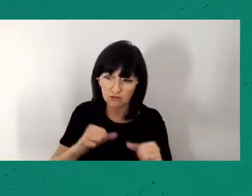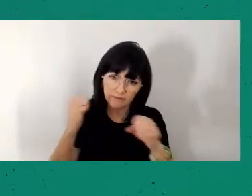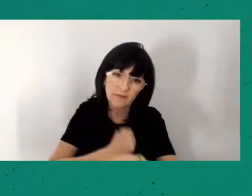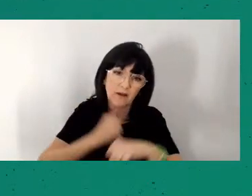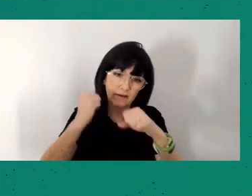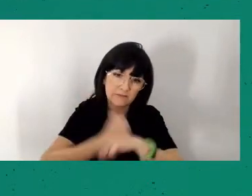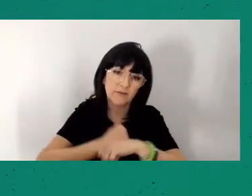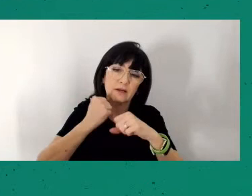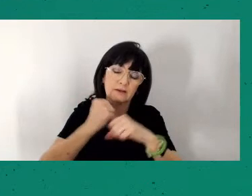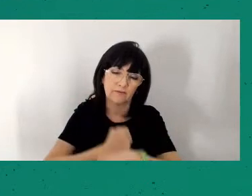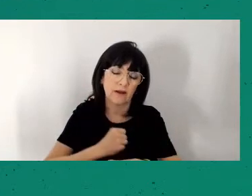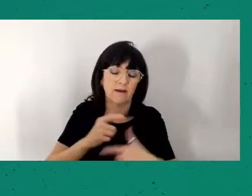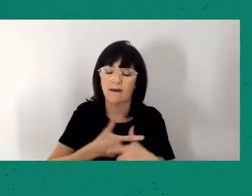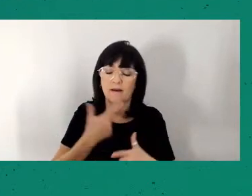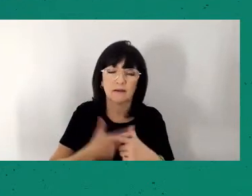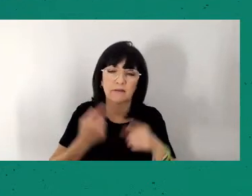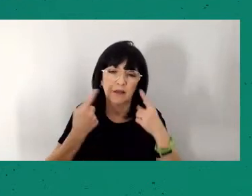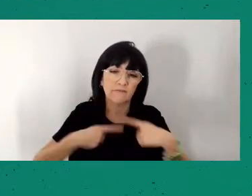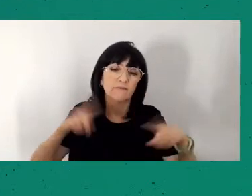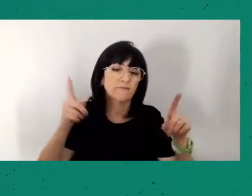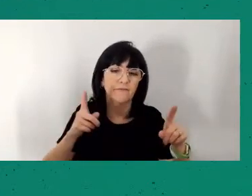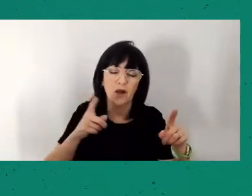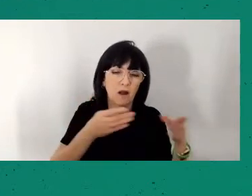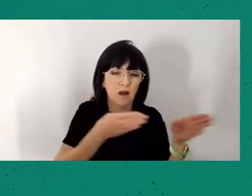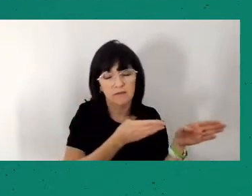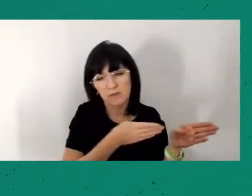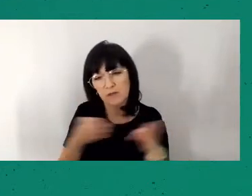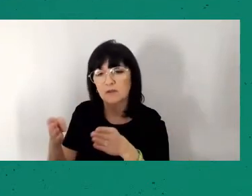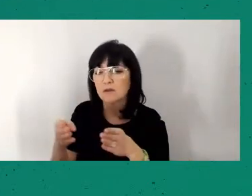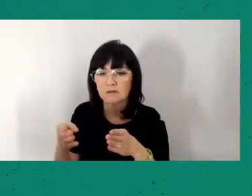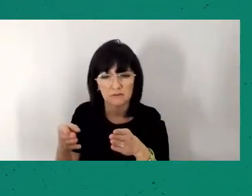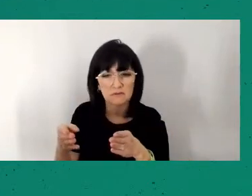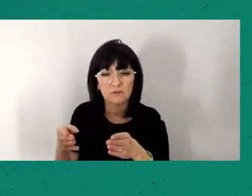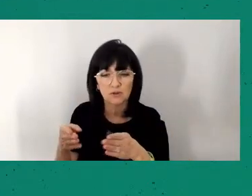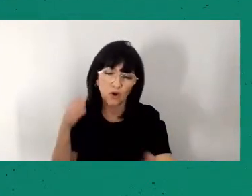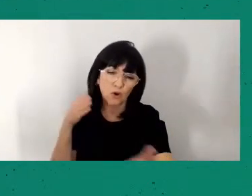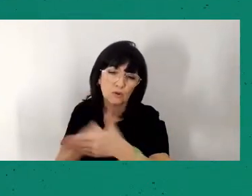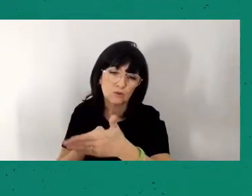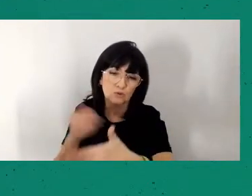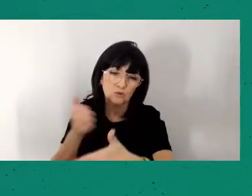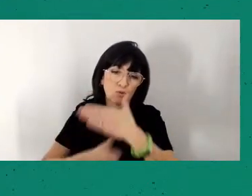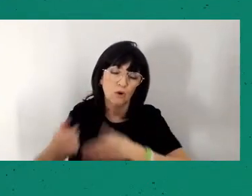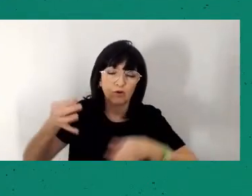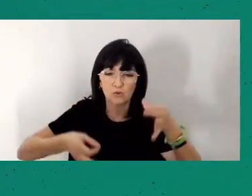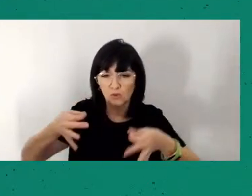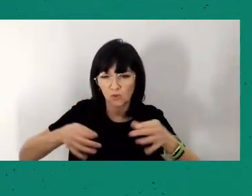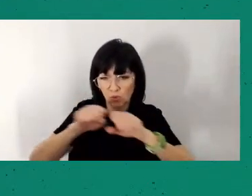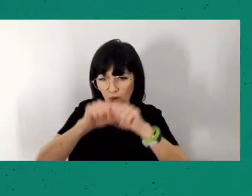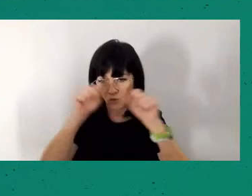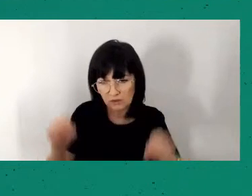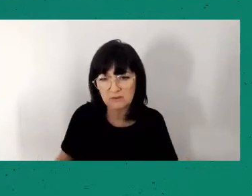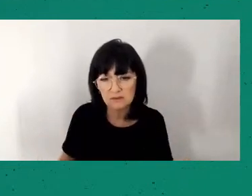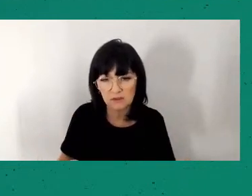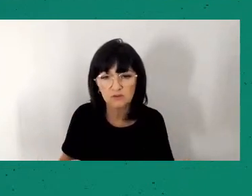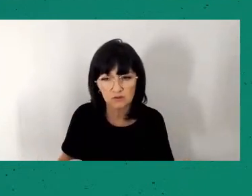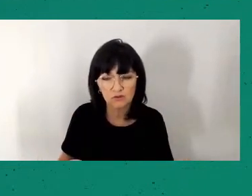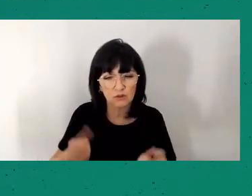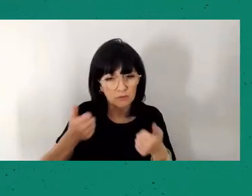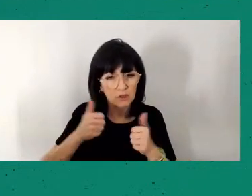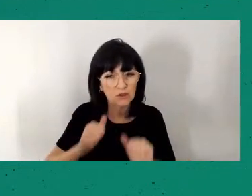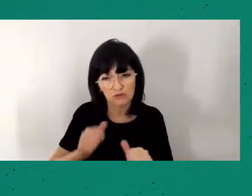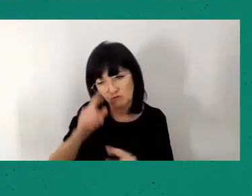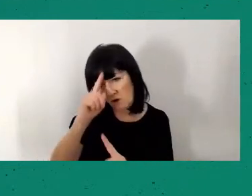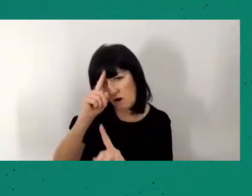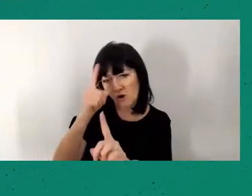what led to all the challenges beginning with higher ed and then moving into primary and